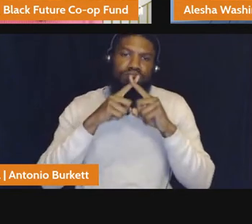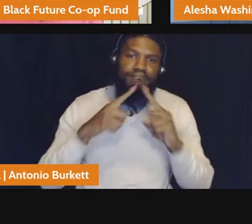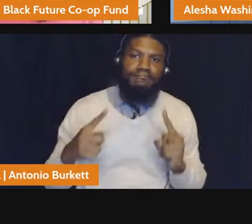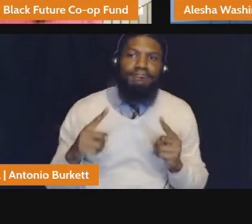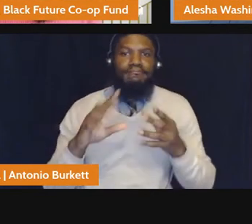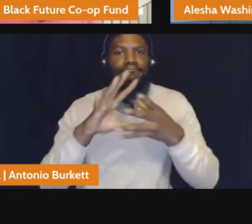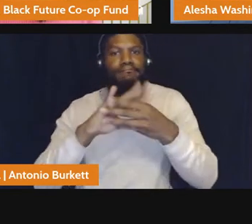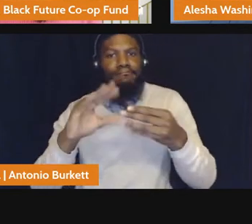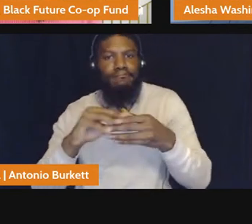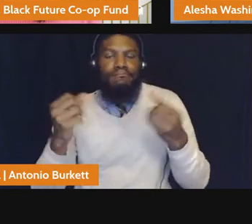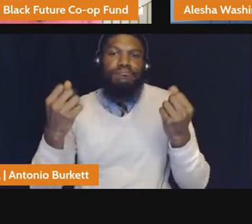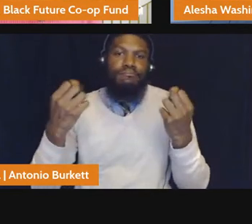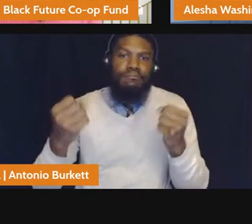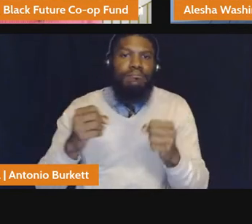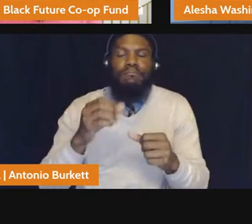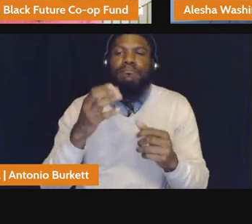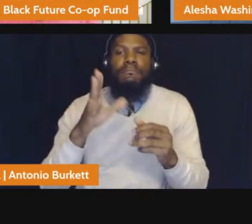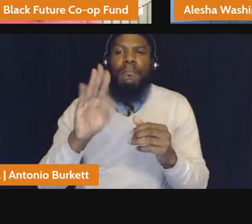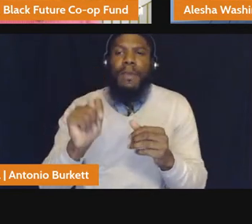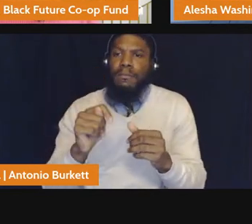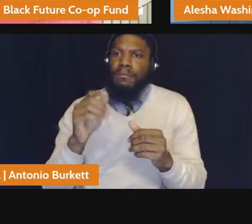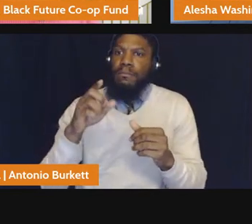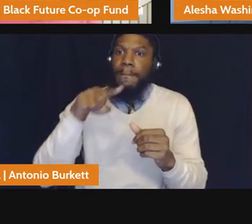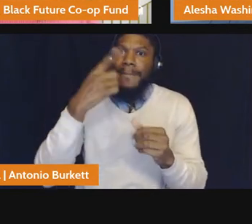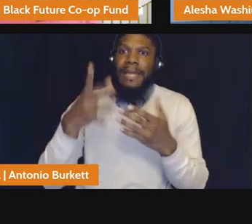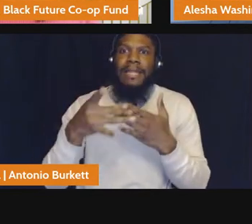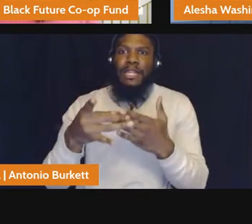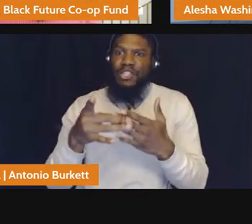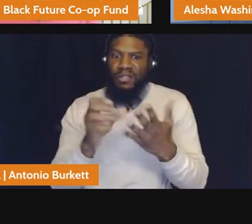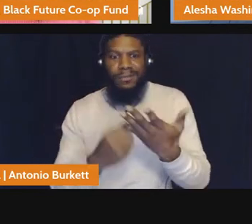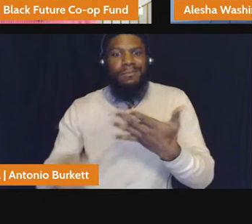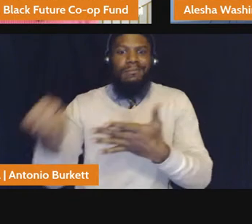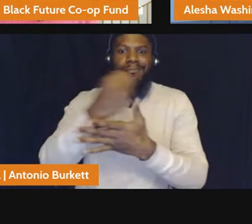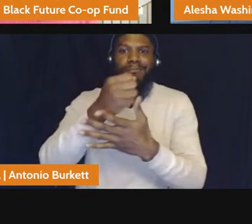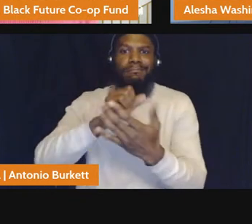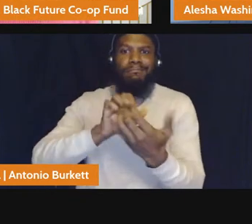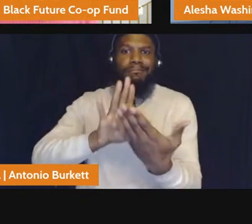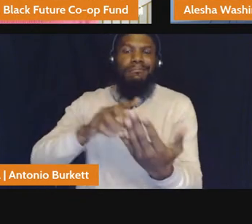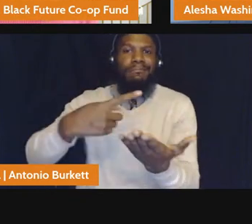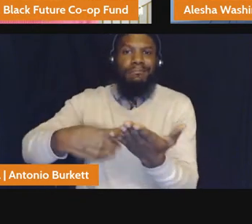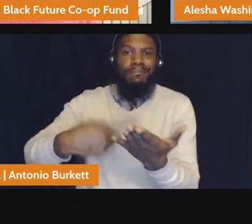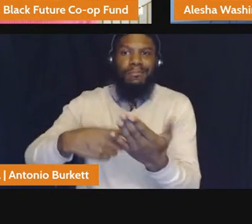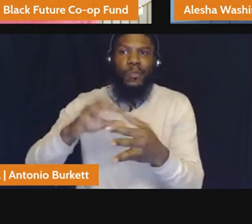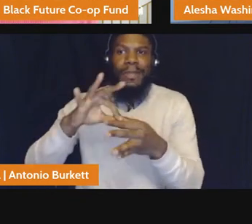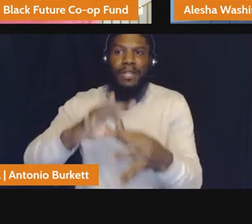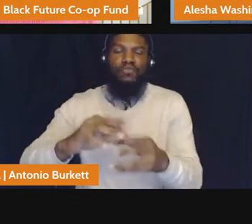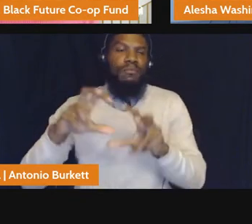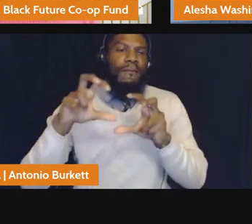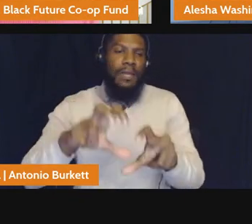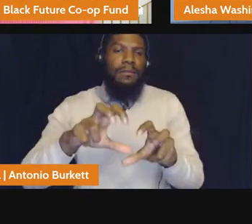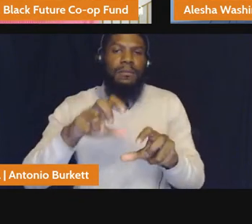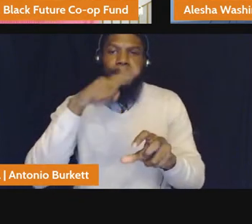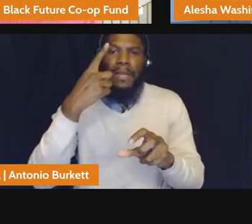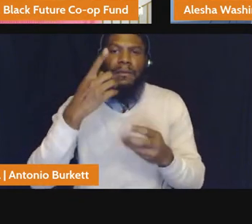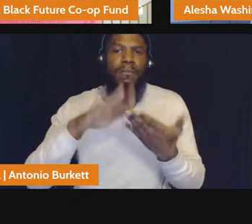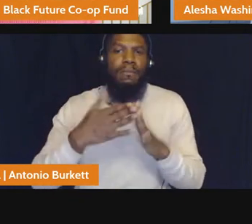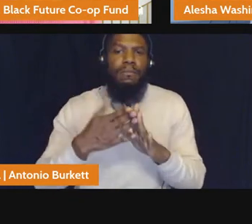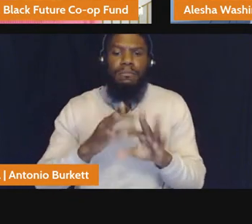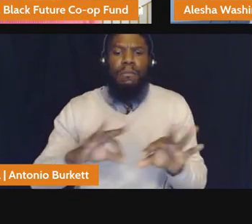in. But why is it important to have Black leadership at the forefront of conversations about investing in Black communities?